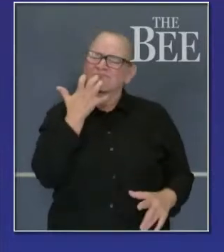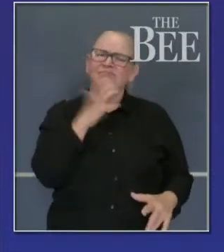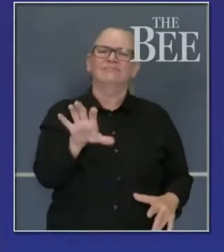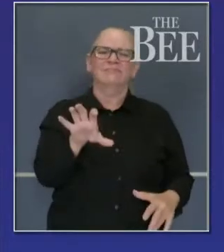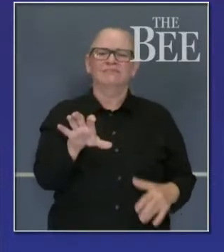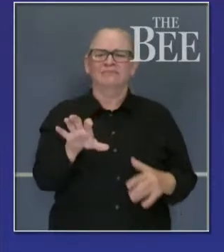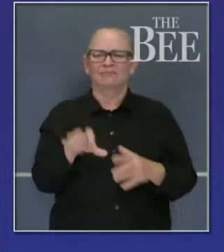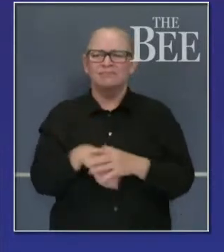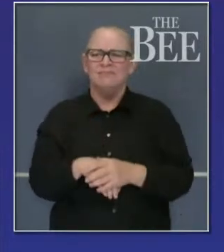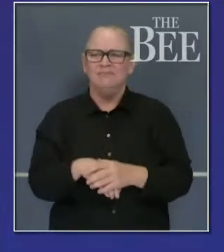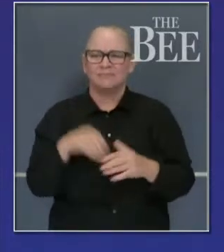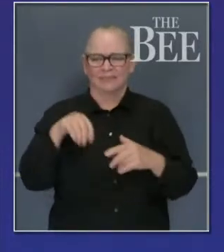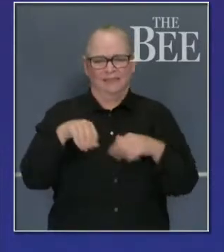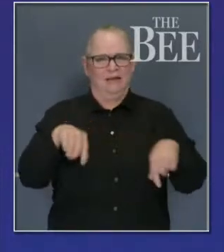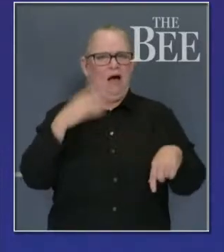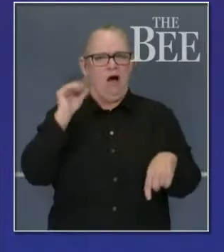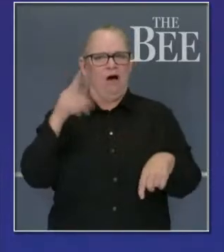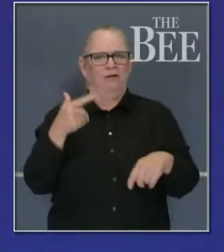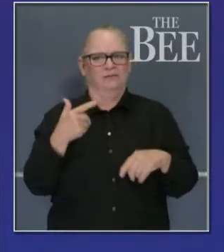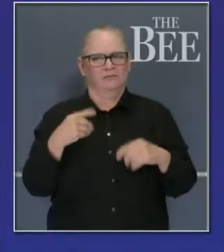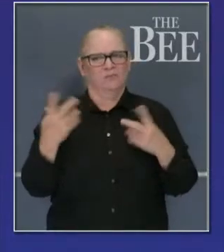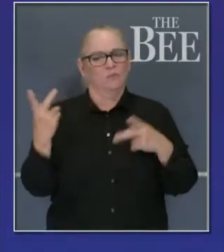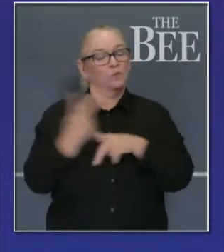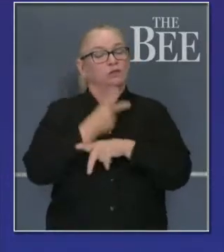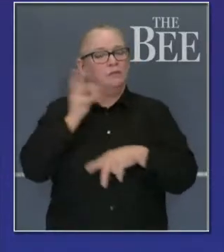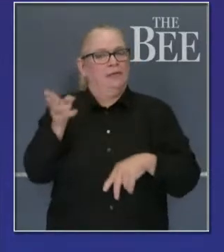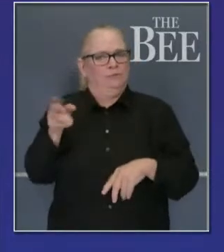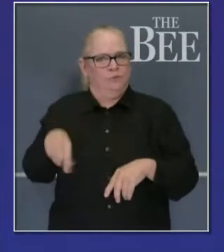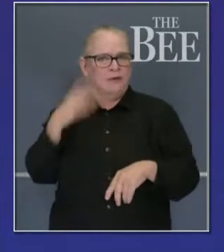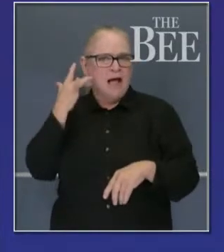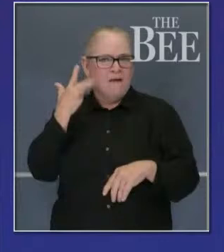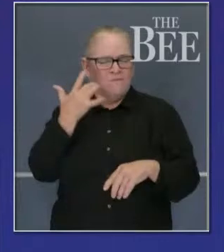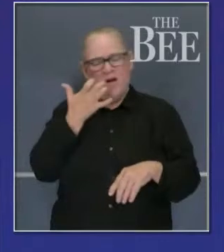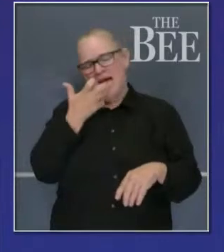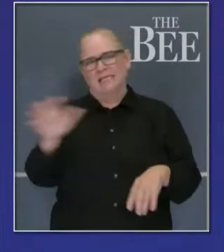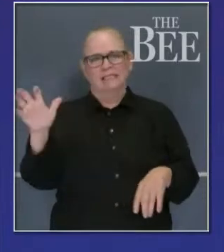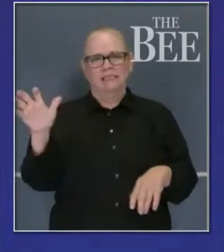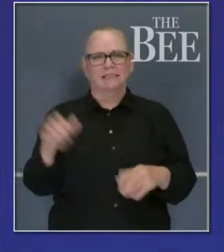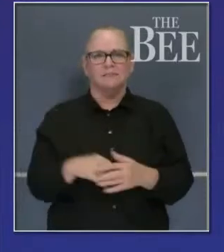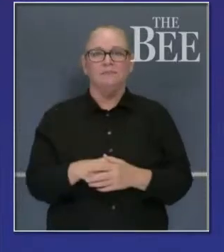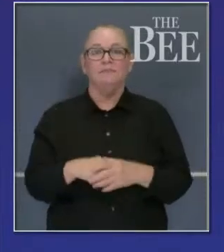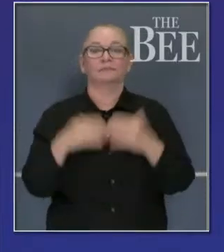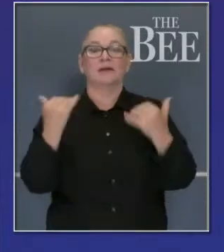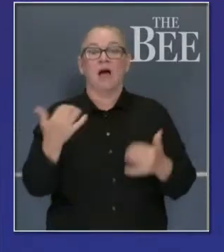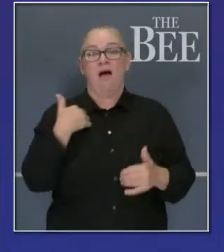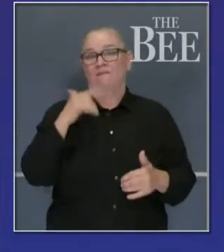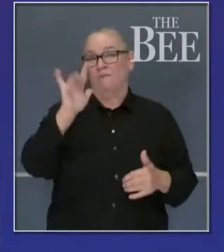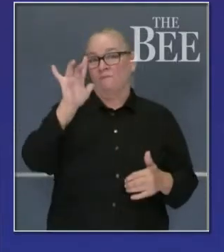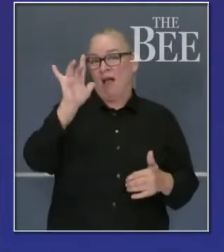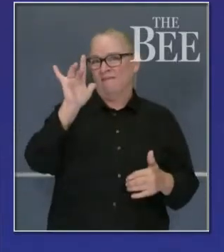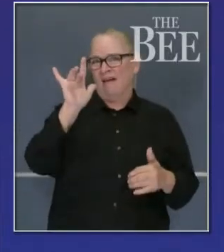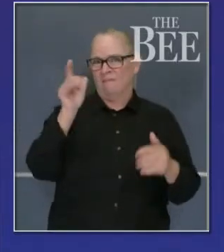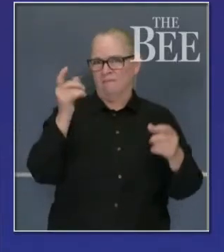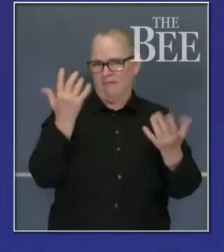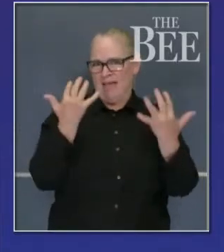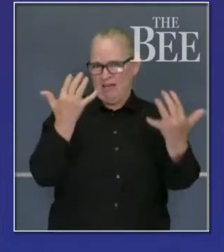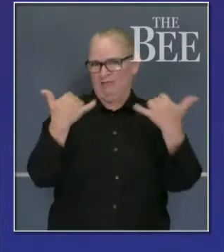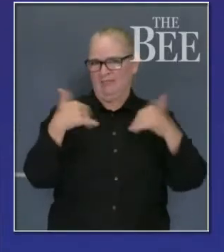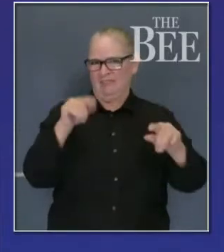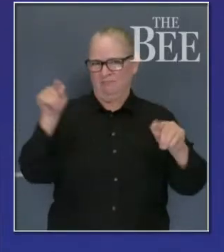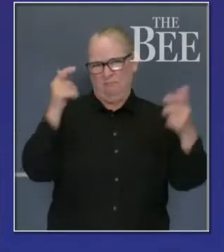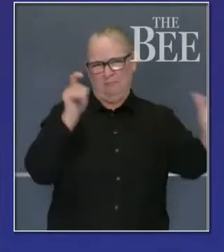history. We're currently battling some 25 major fires, what we refer to as complexes, where